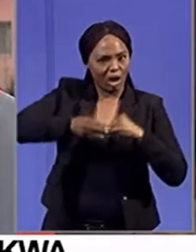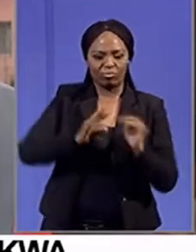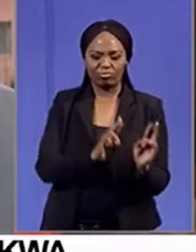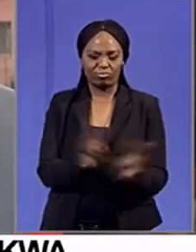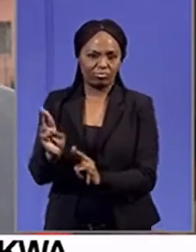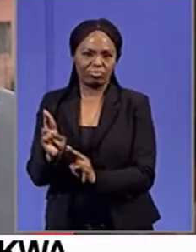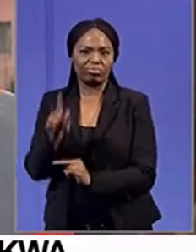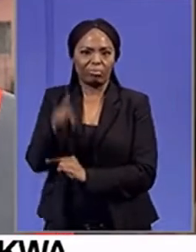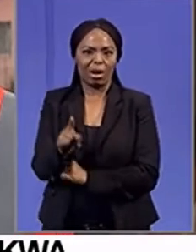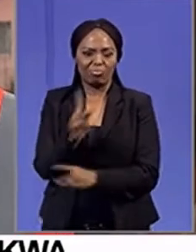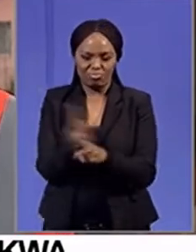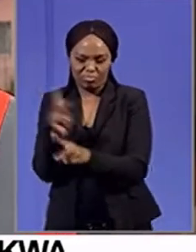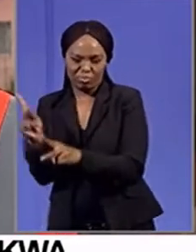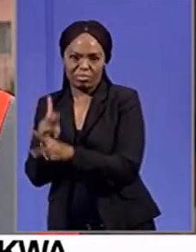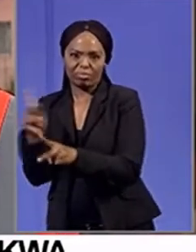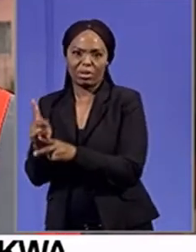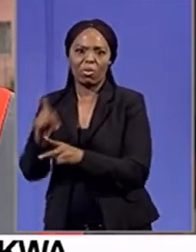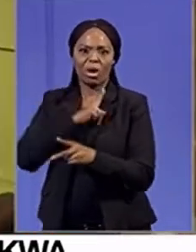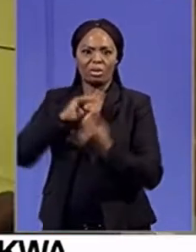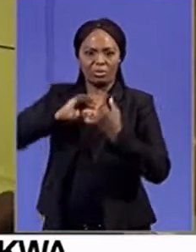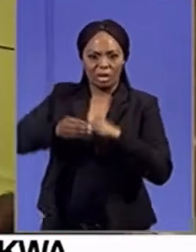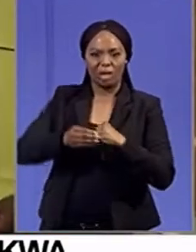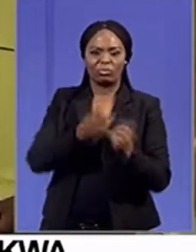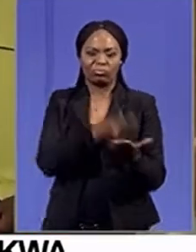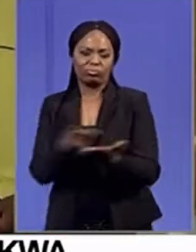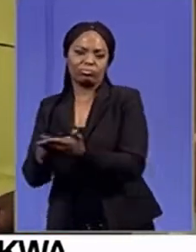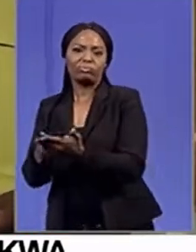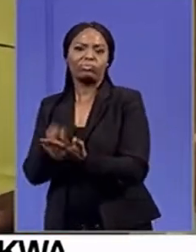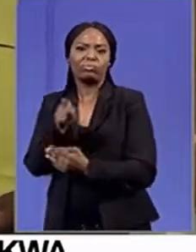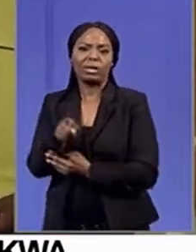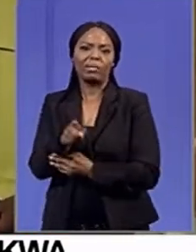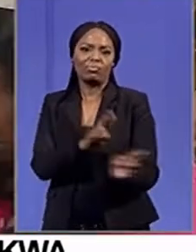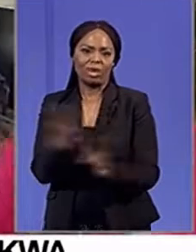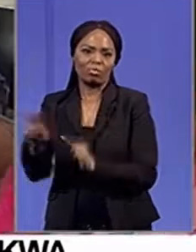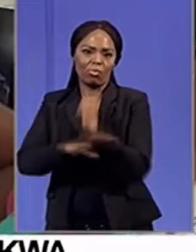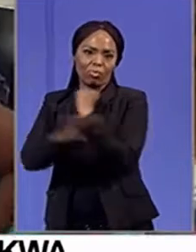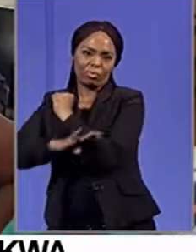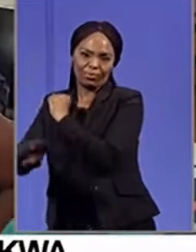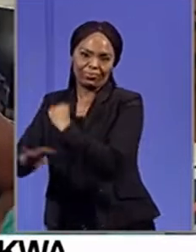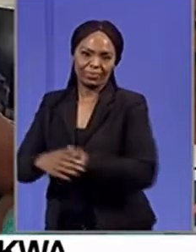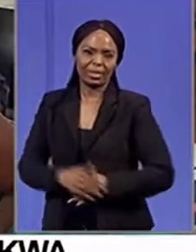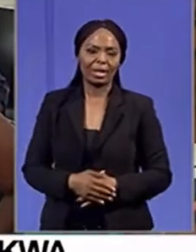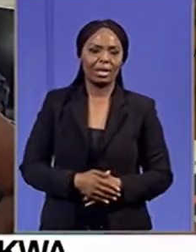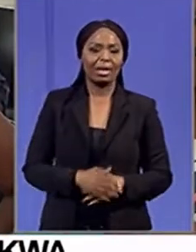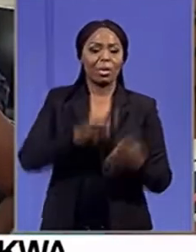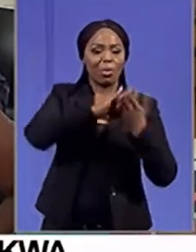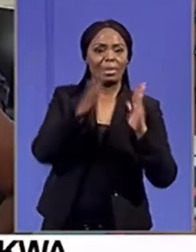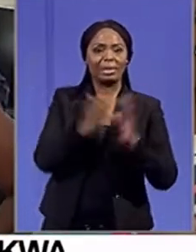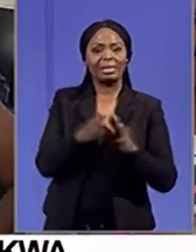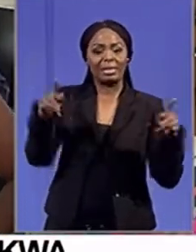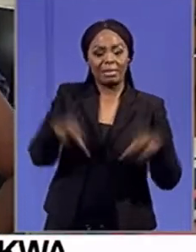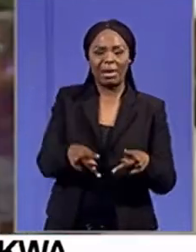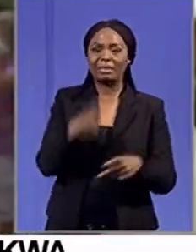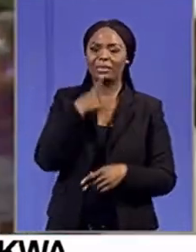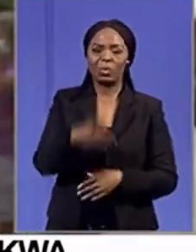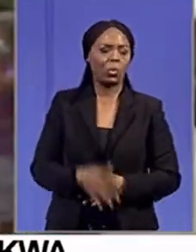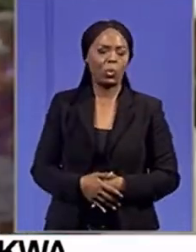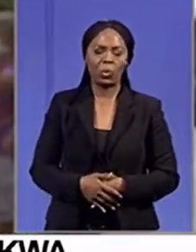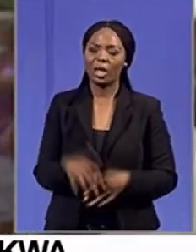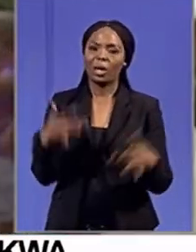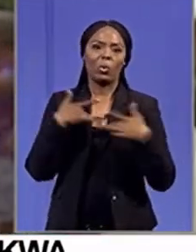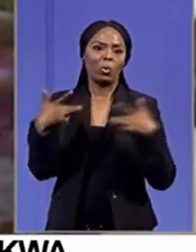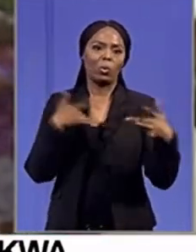rona against COVID-19. Baahi motseng wa Kimberley ba re ba ngongorehile ke sewa sa COVID-19. I'm bringing